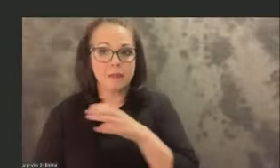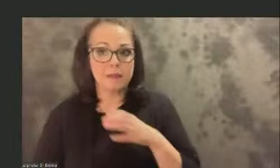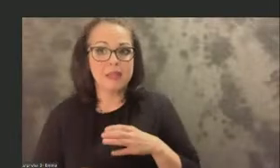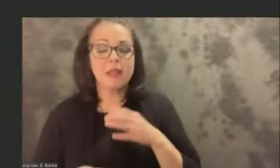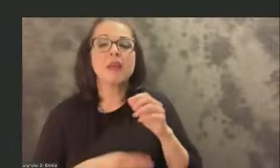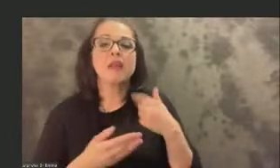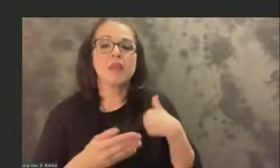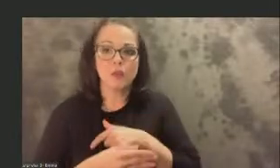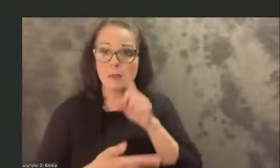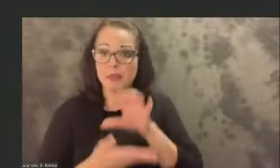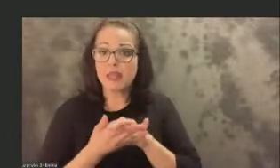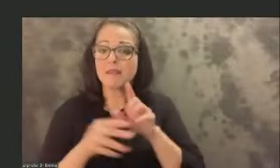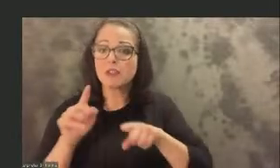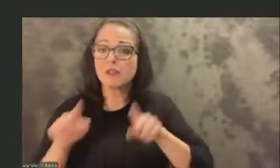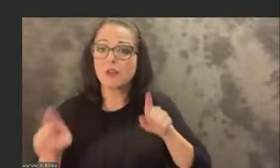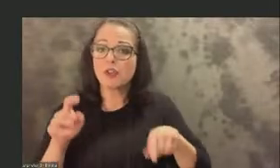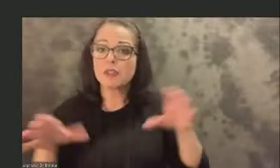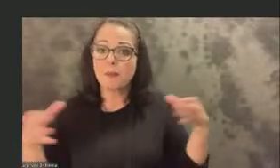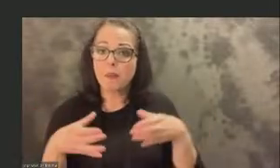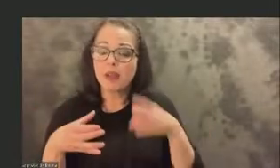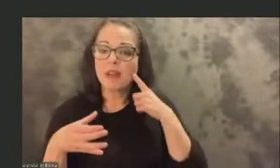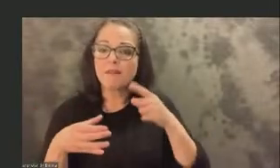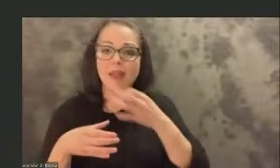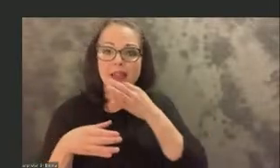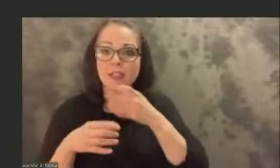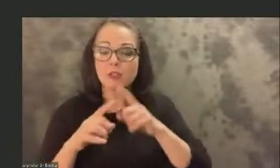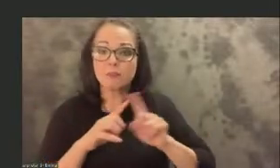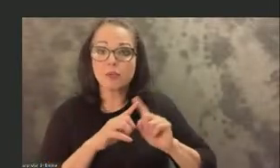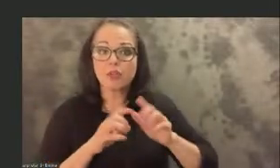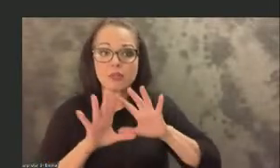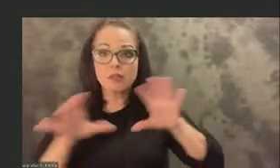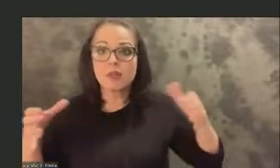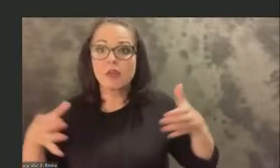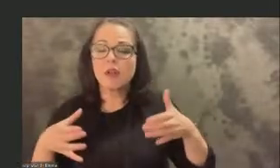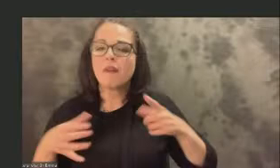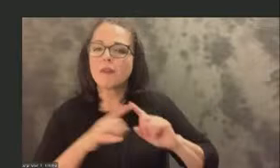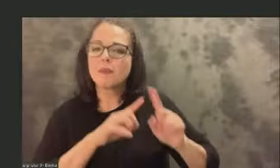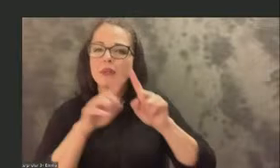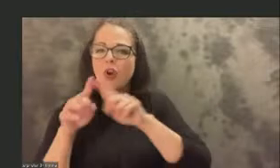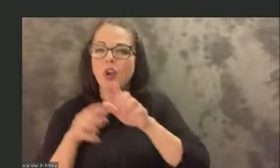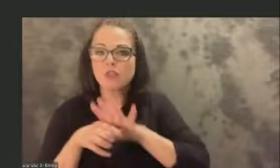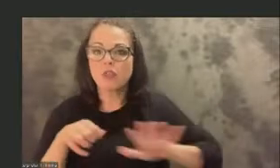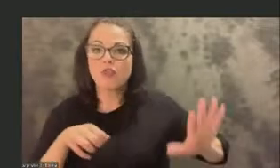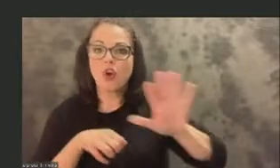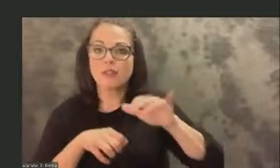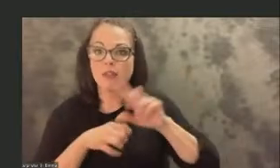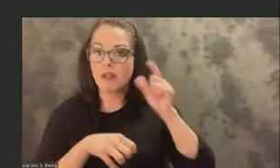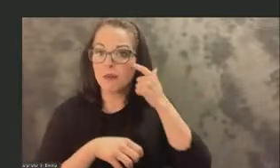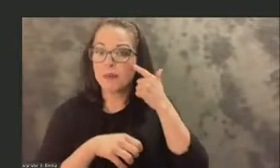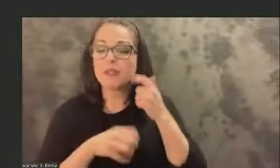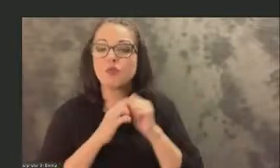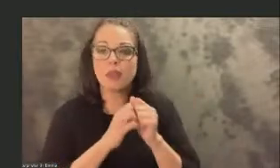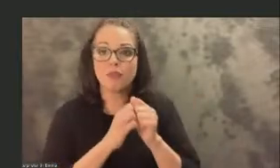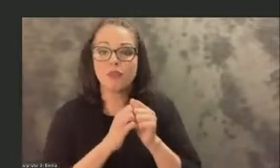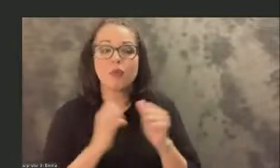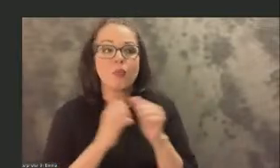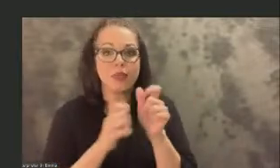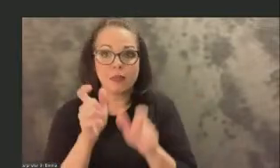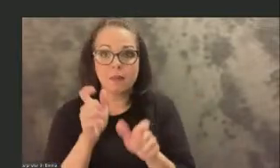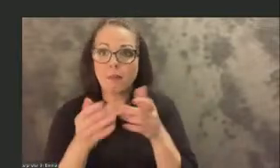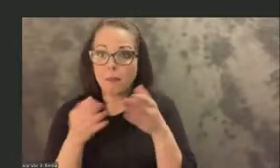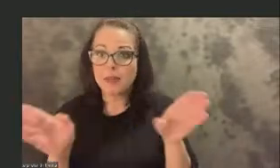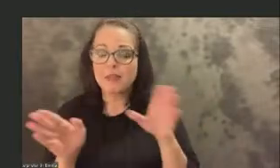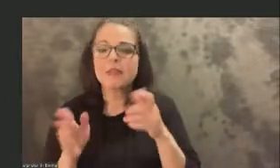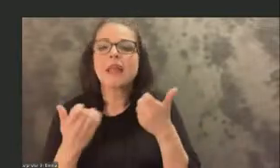believes that a diverse body of experts from across the government needs to be working together and with the public to ensure that efforts are not being